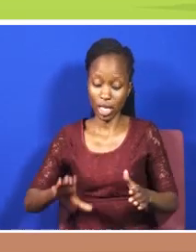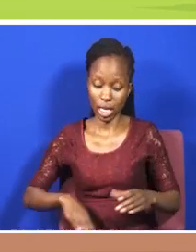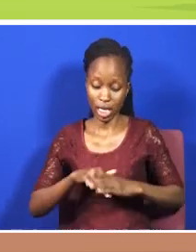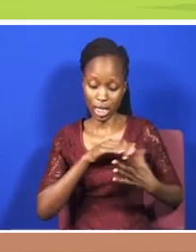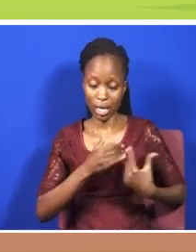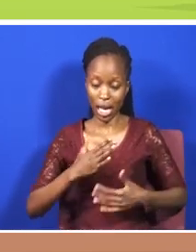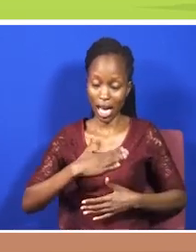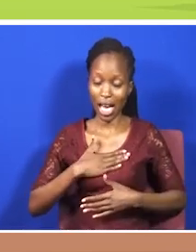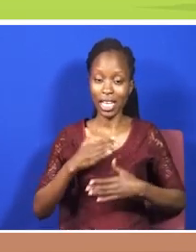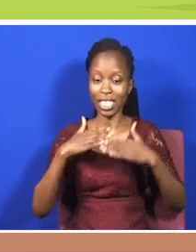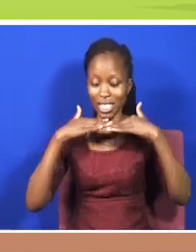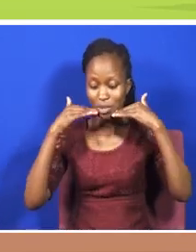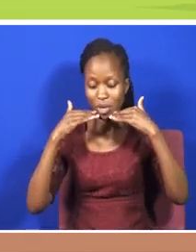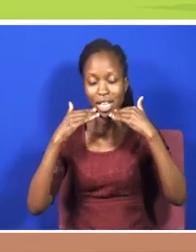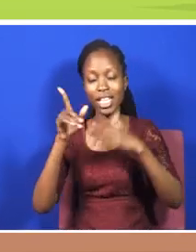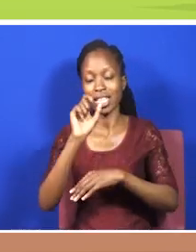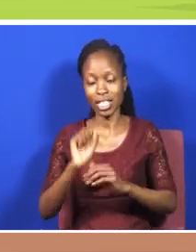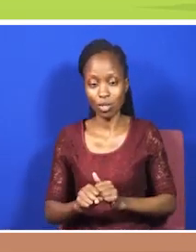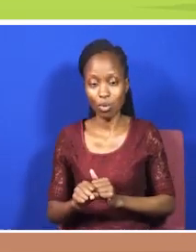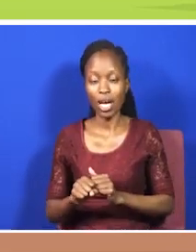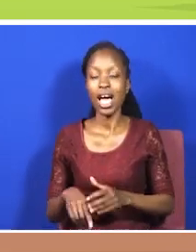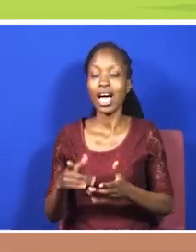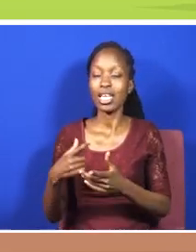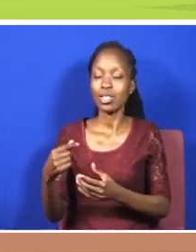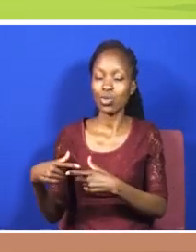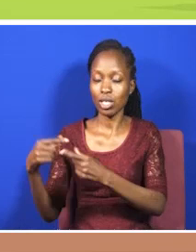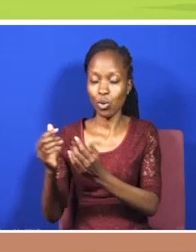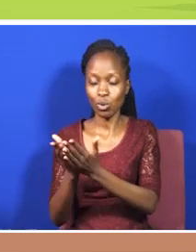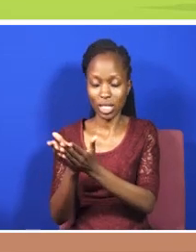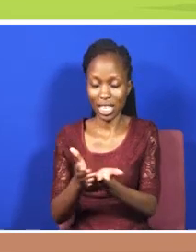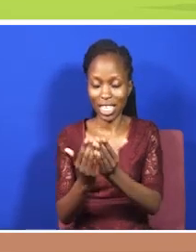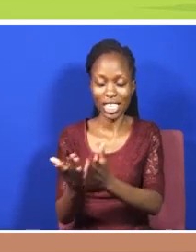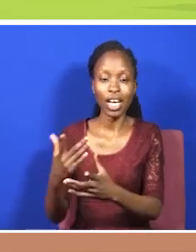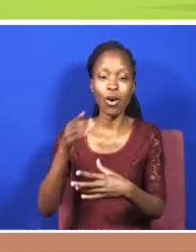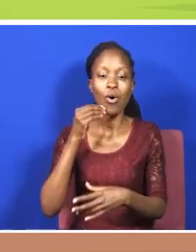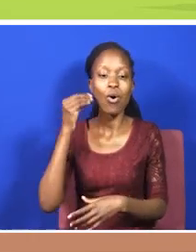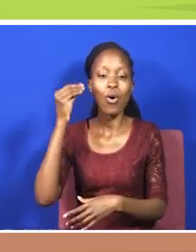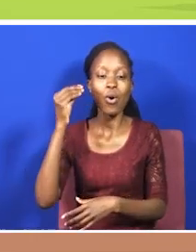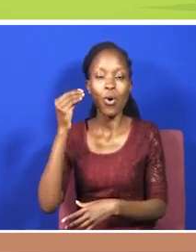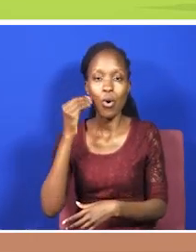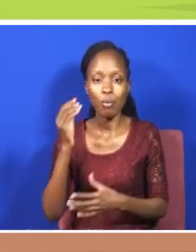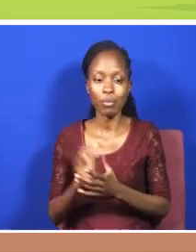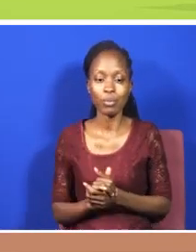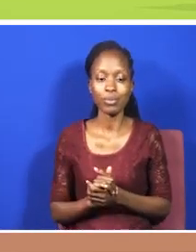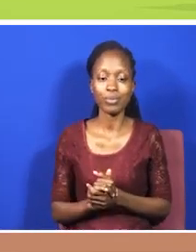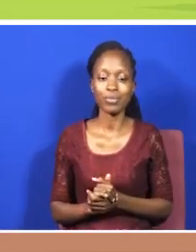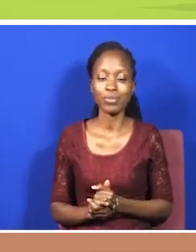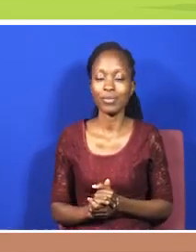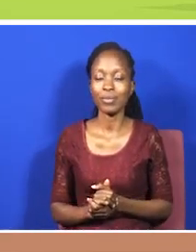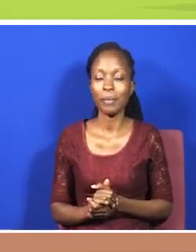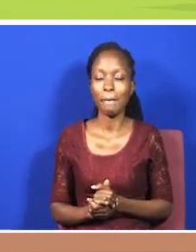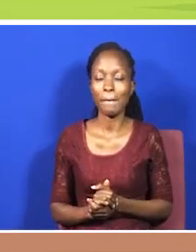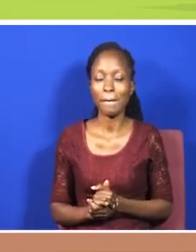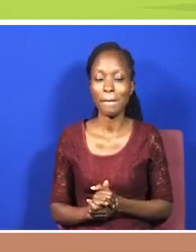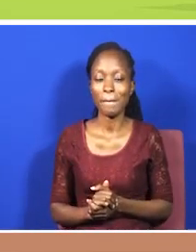sailing, sailing, sailing, sailing. With Christ in my heart, I can smile at the storm. As we